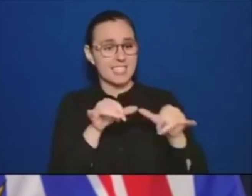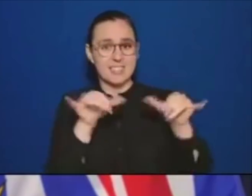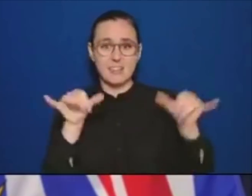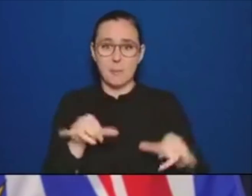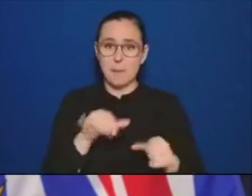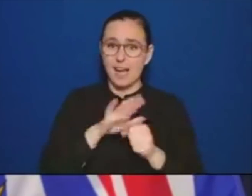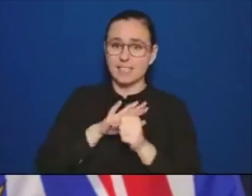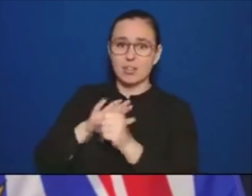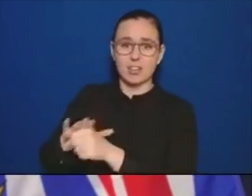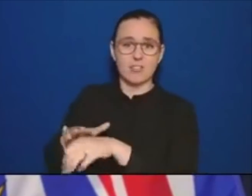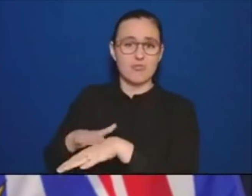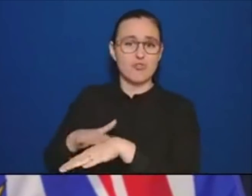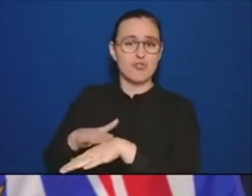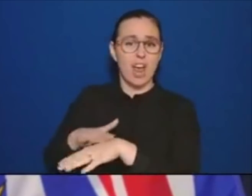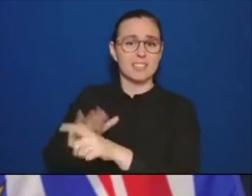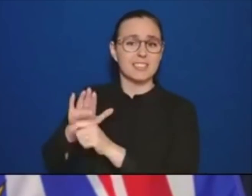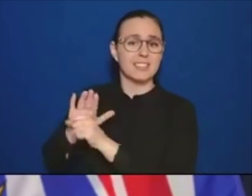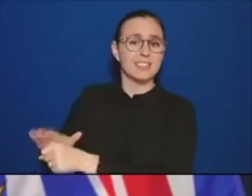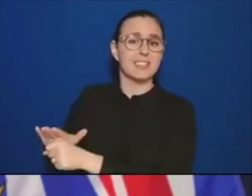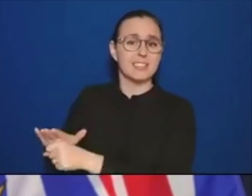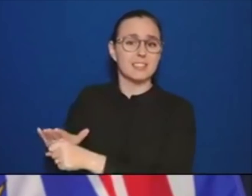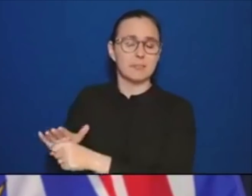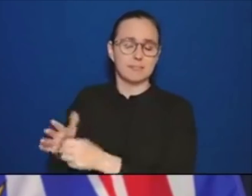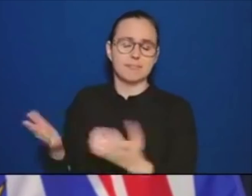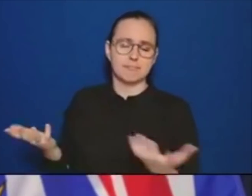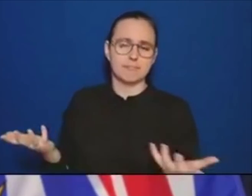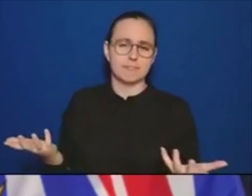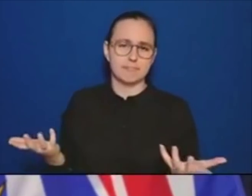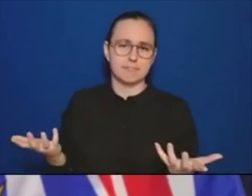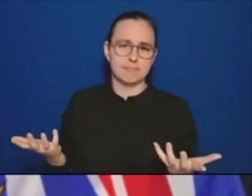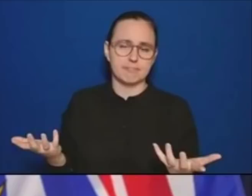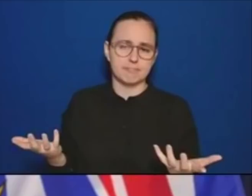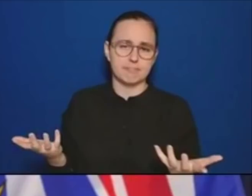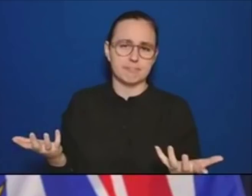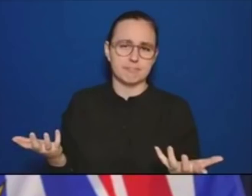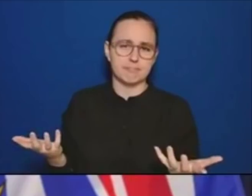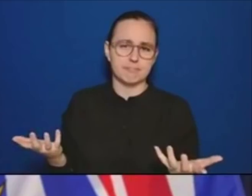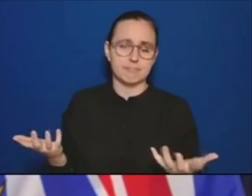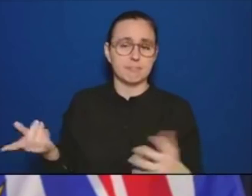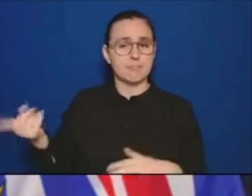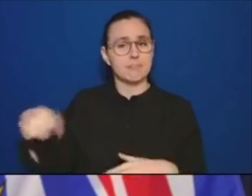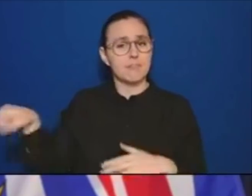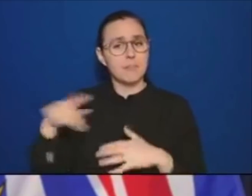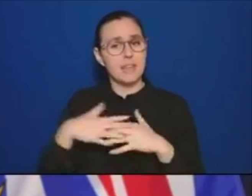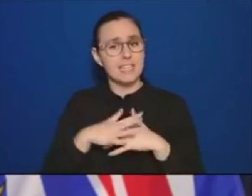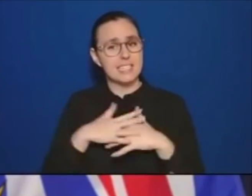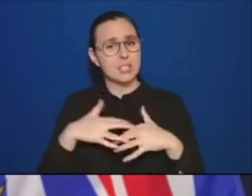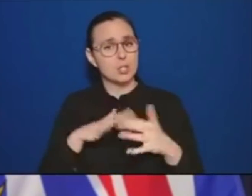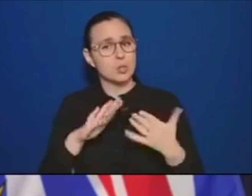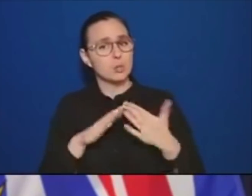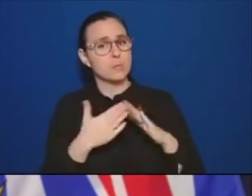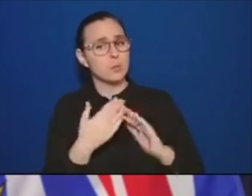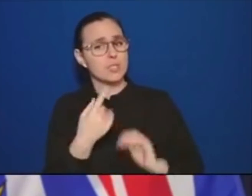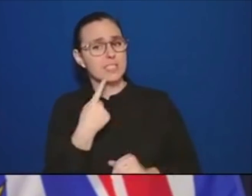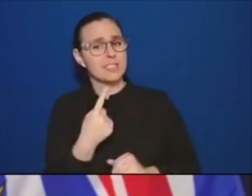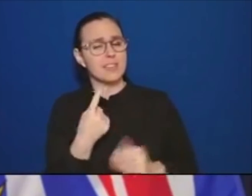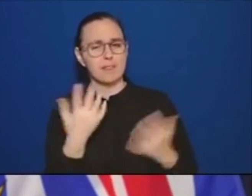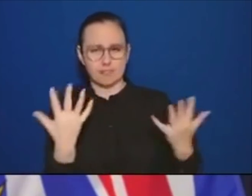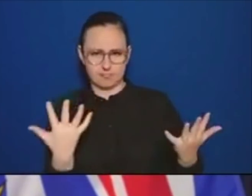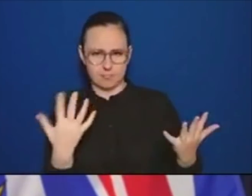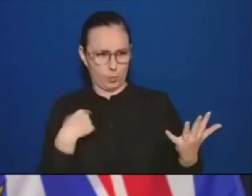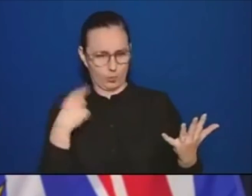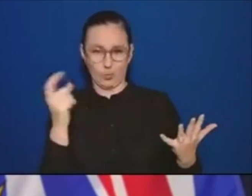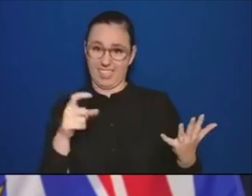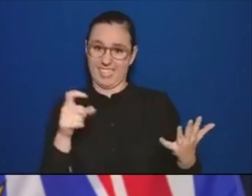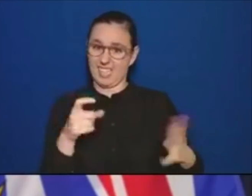services system. First Nations have suggested that we must work to increase understanding and training among emergency